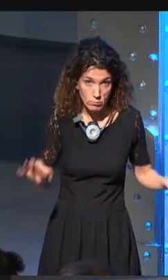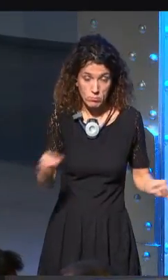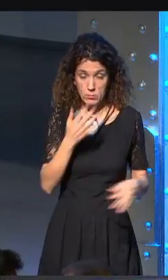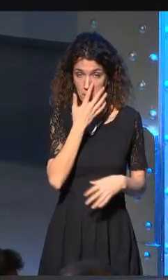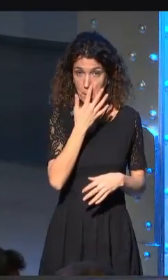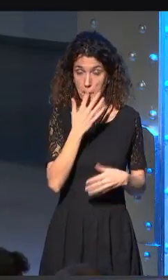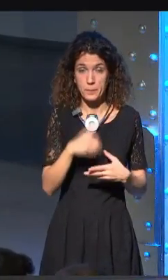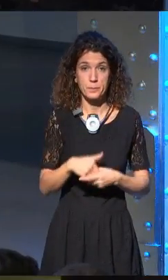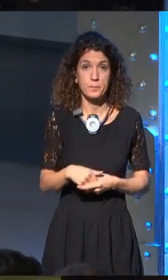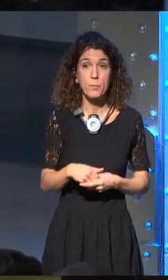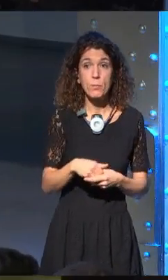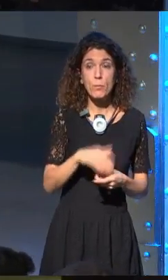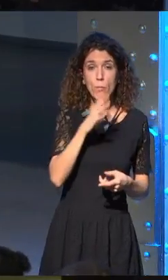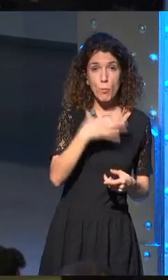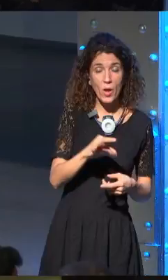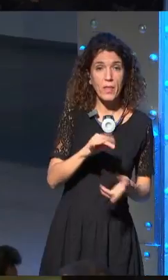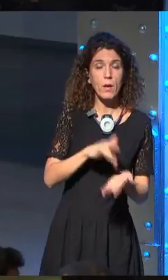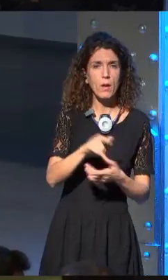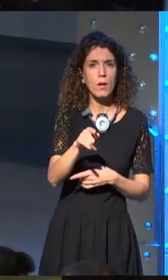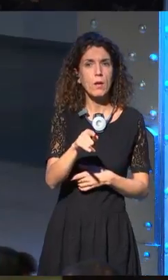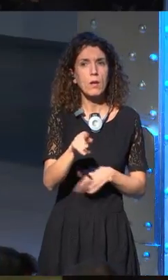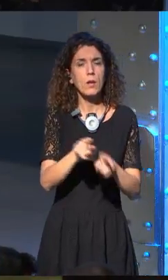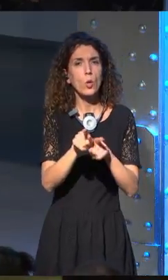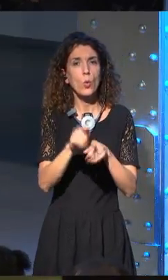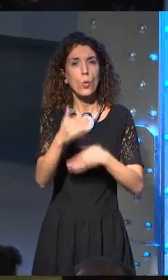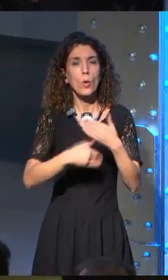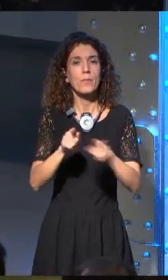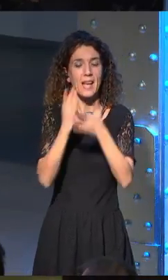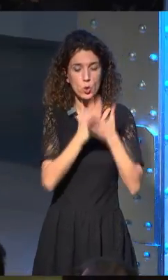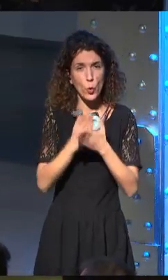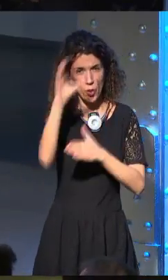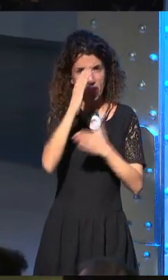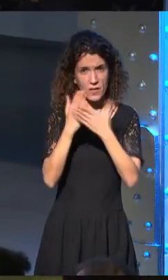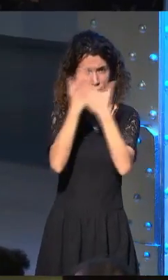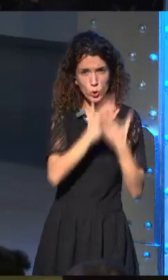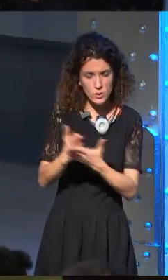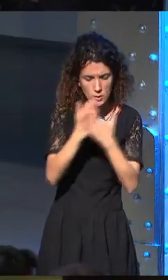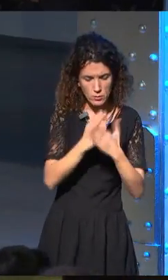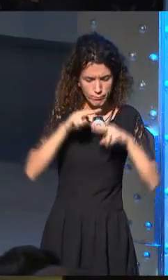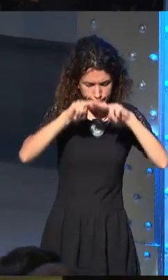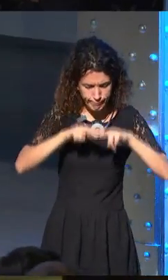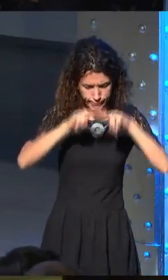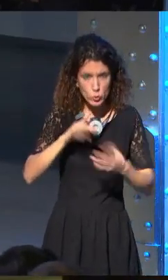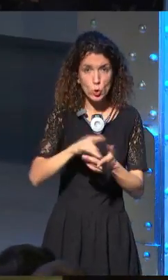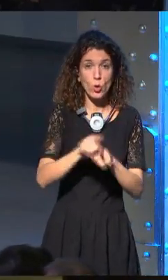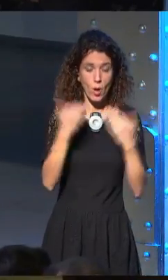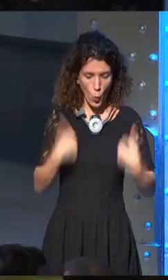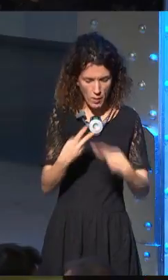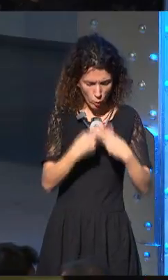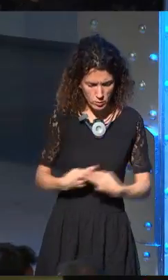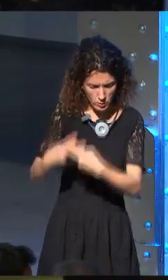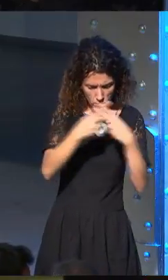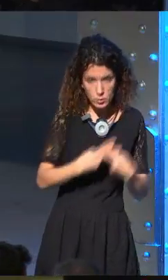Bueno, se sabrá porque, entre otras cosas, su misión. Well, your mission has a continuation, a second part, which is